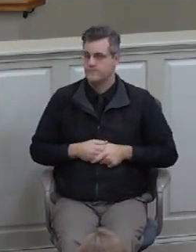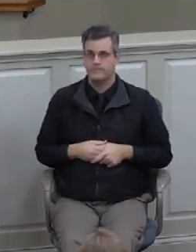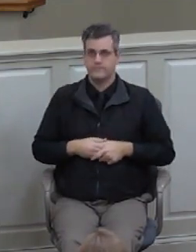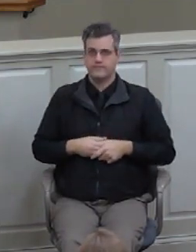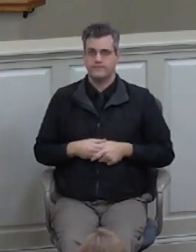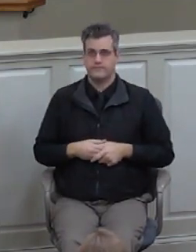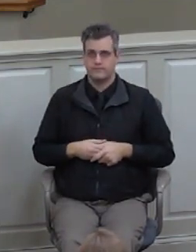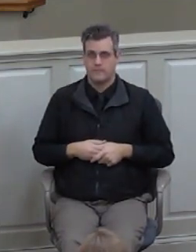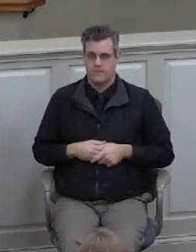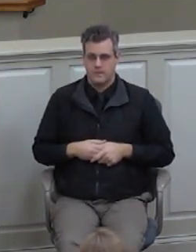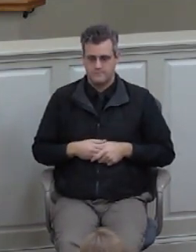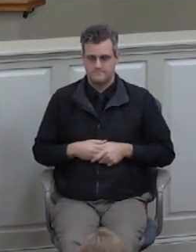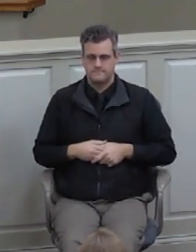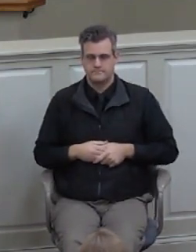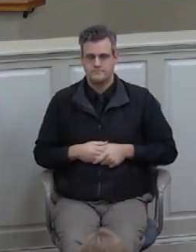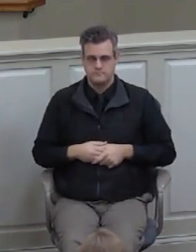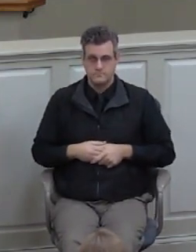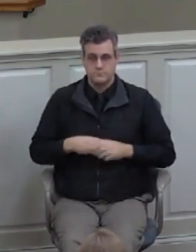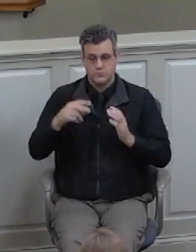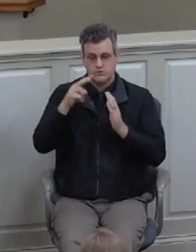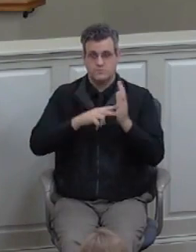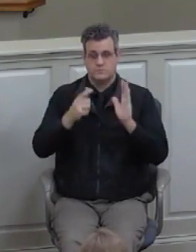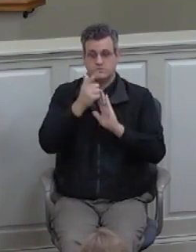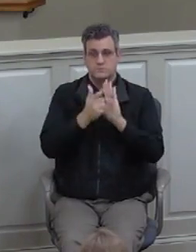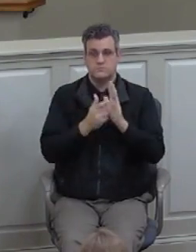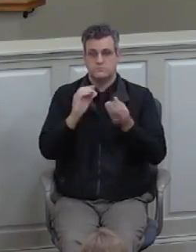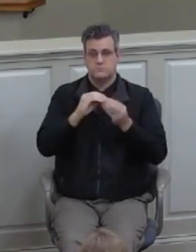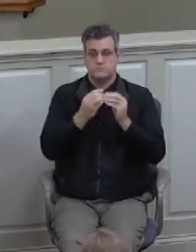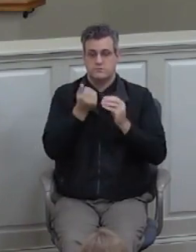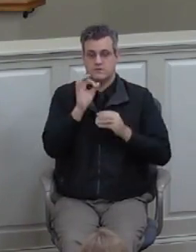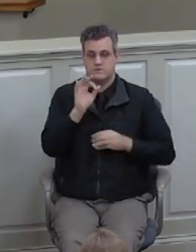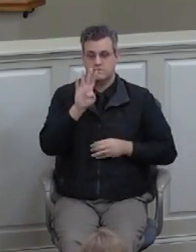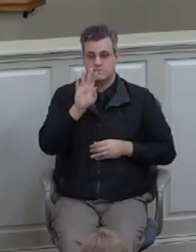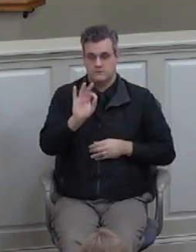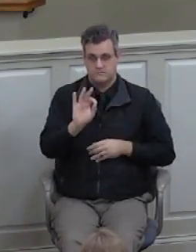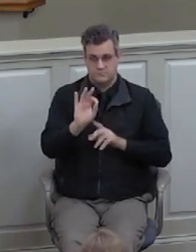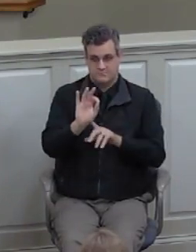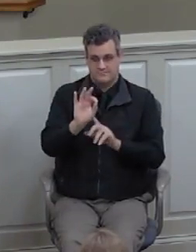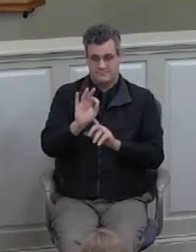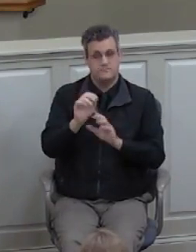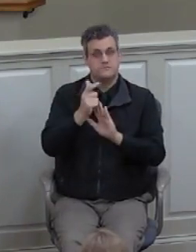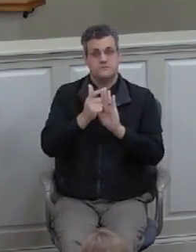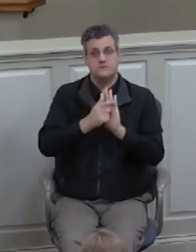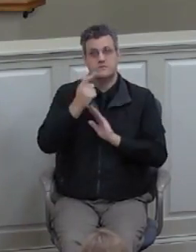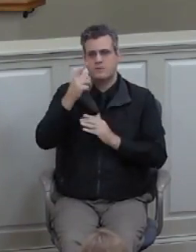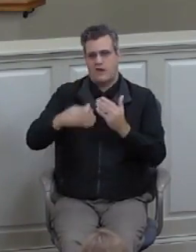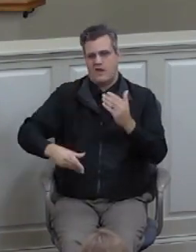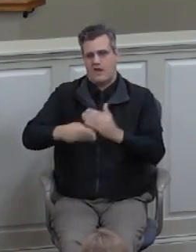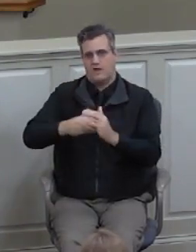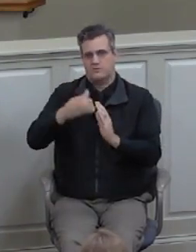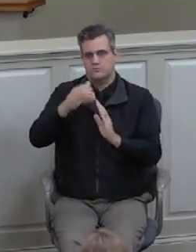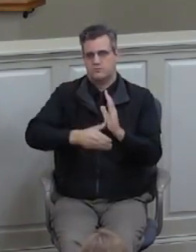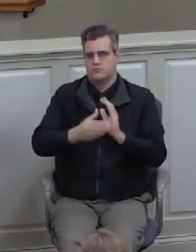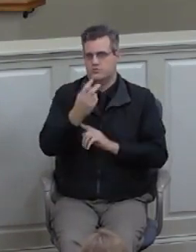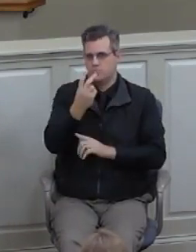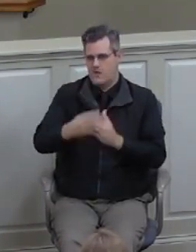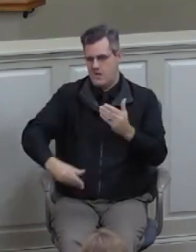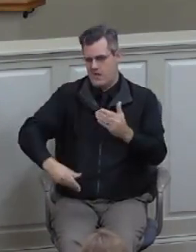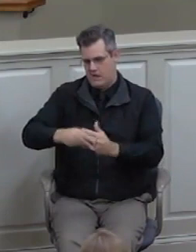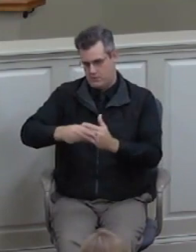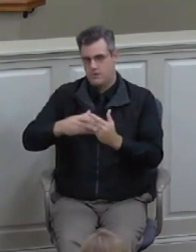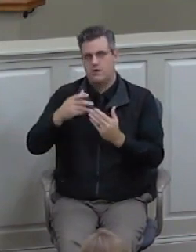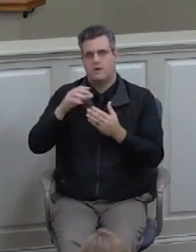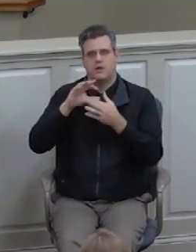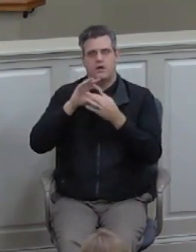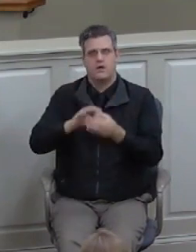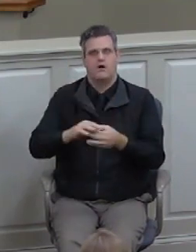This is the reading of ordinance number 1949. This is an ordinance supplementing Chapter 2 with regard